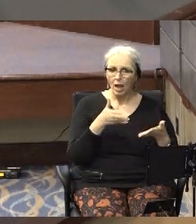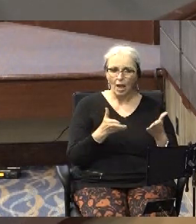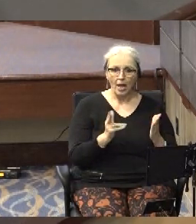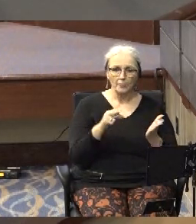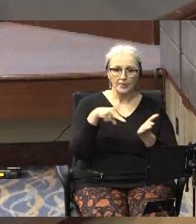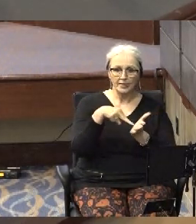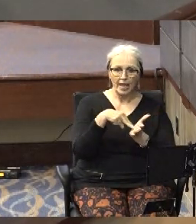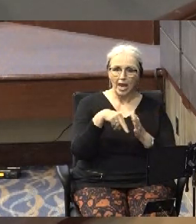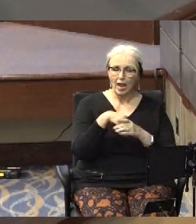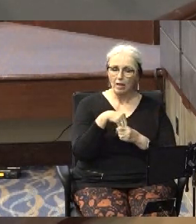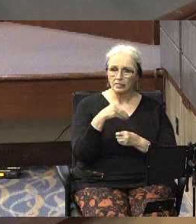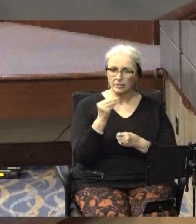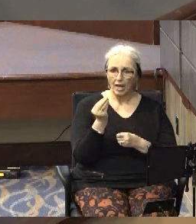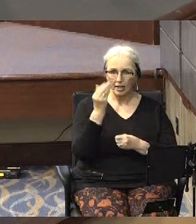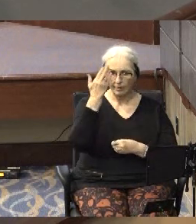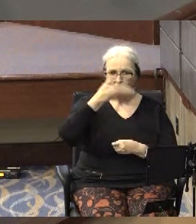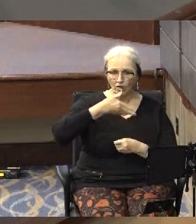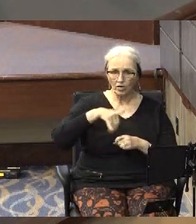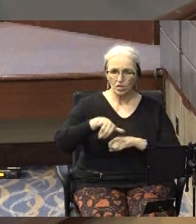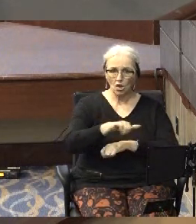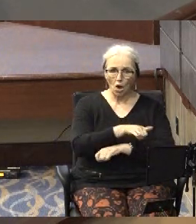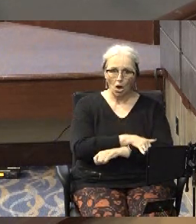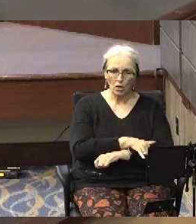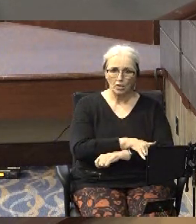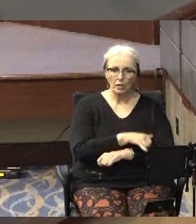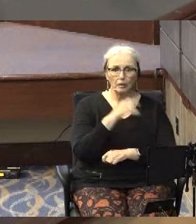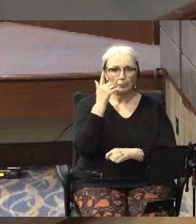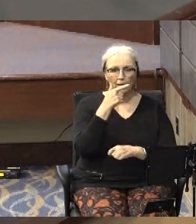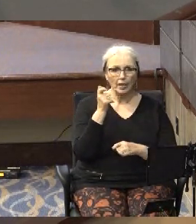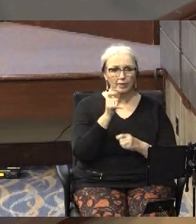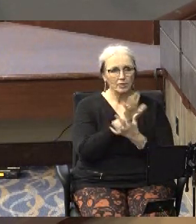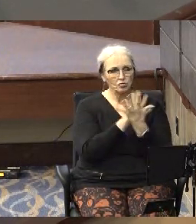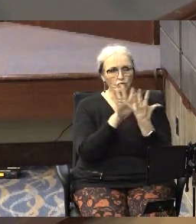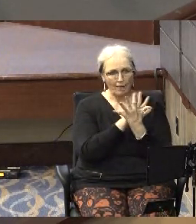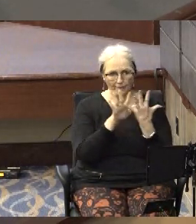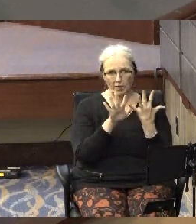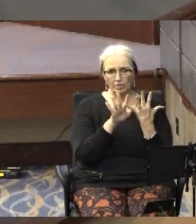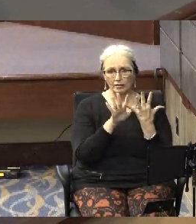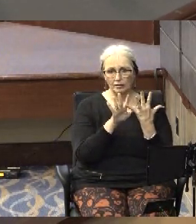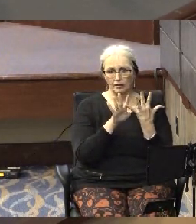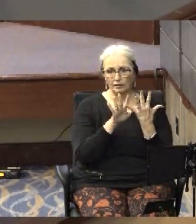stand outside of the front yard of that property because of the amount of traffic.